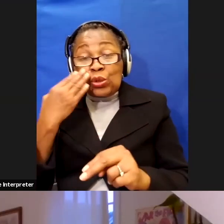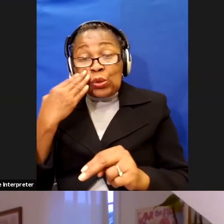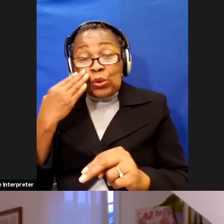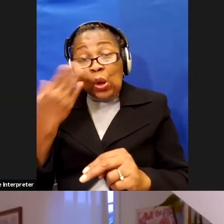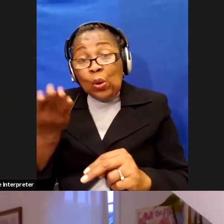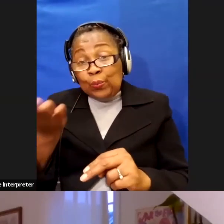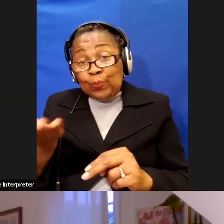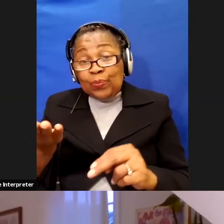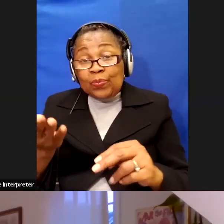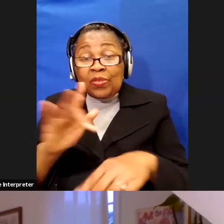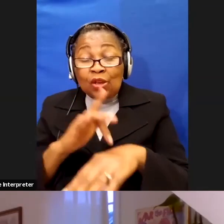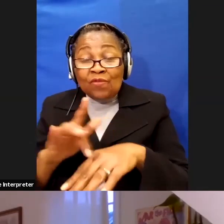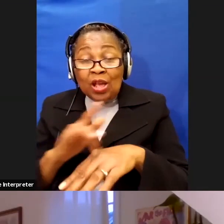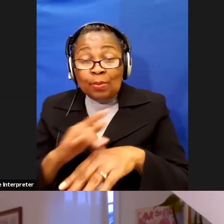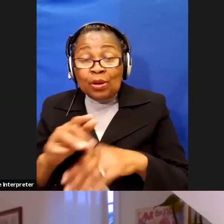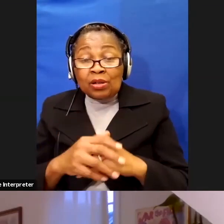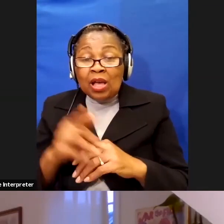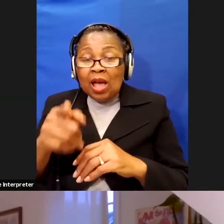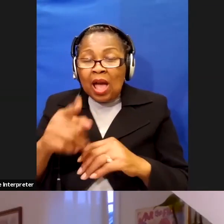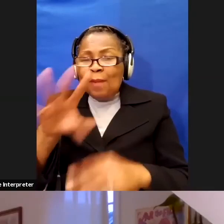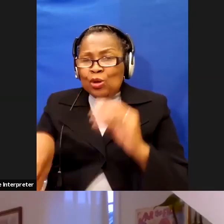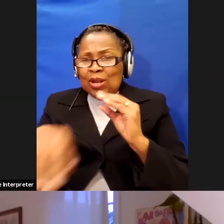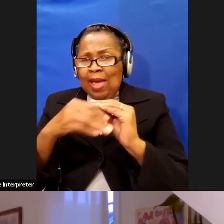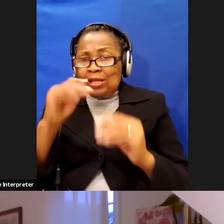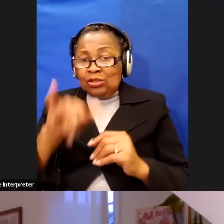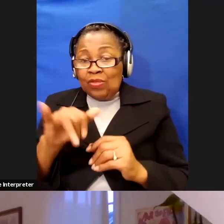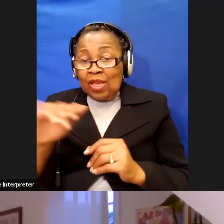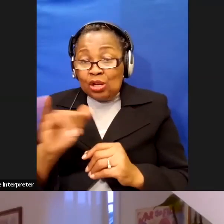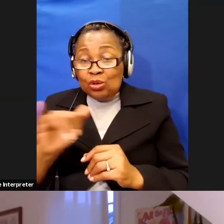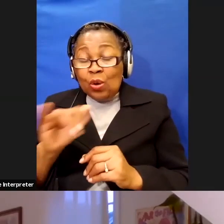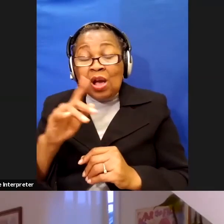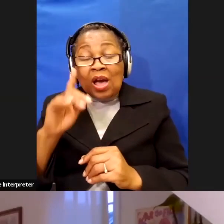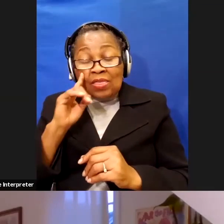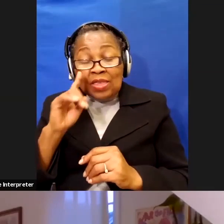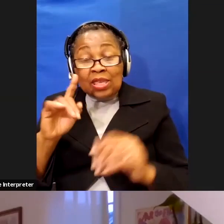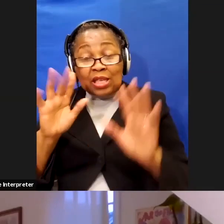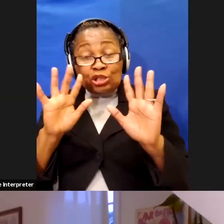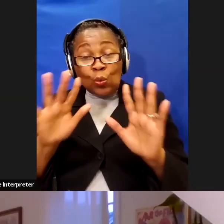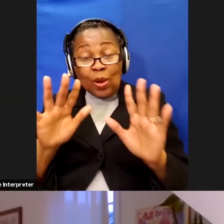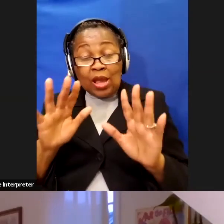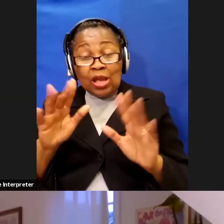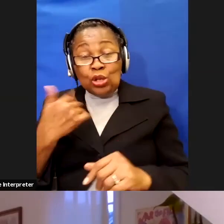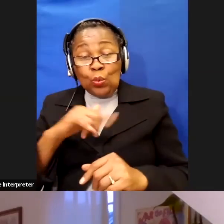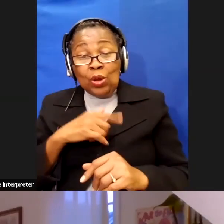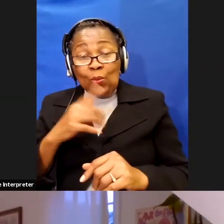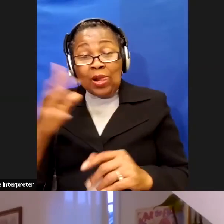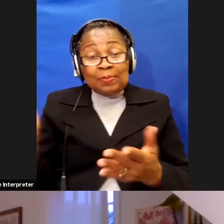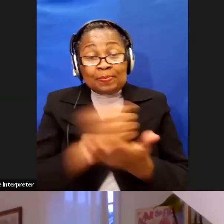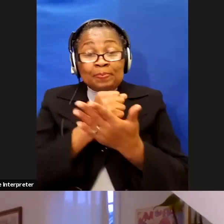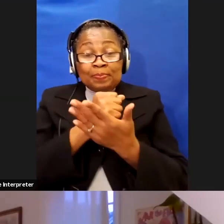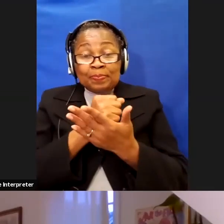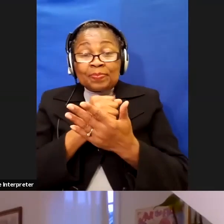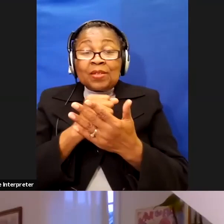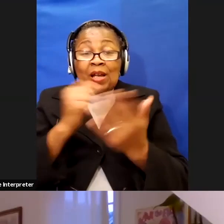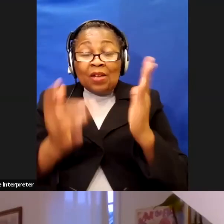available. I want to jump in on that also. I think it's great when we take advantage of technology and